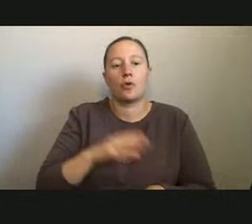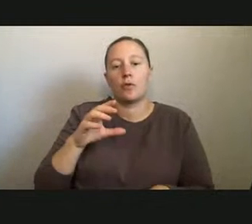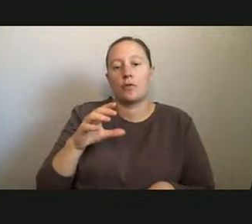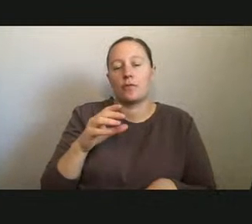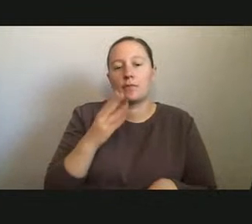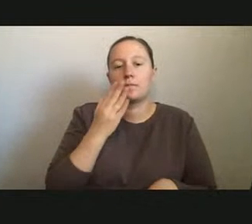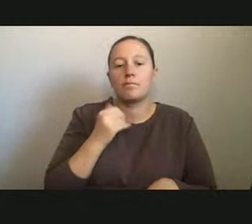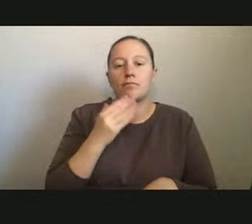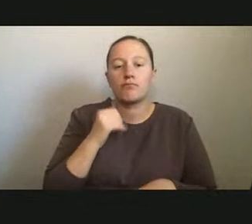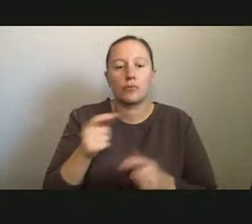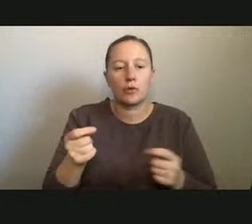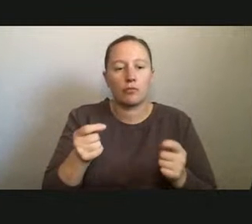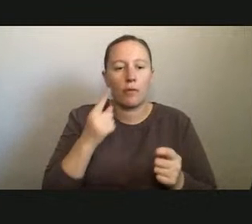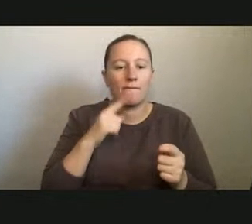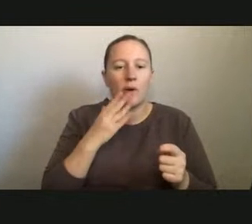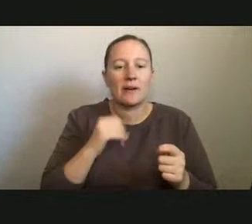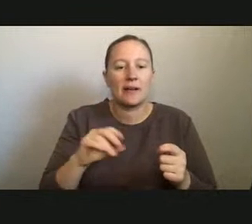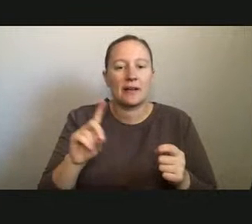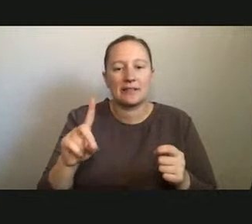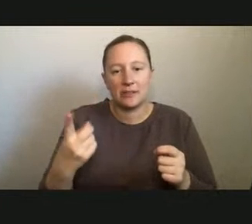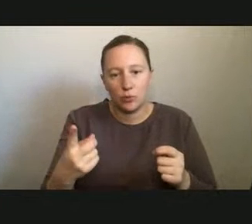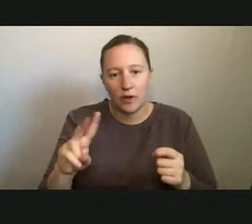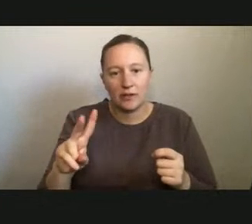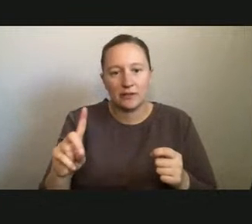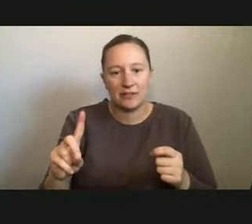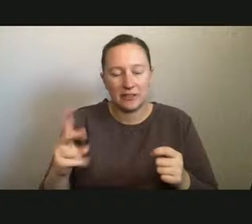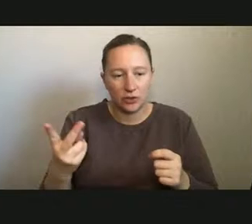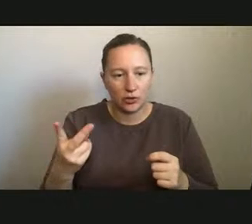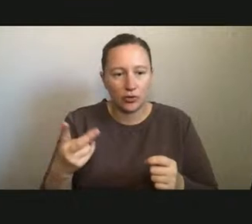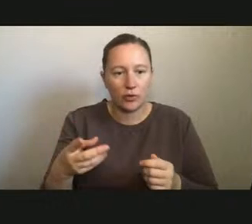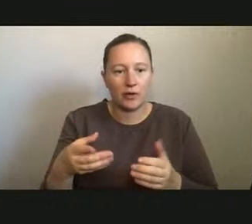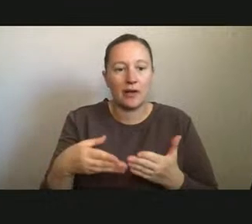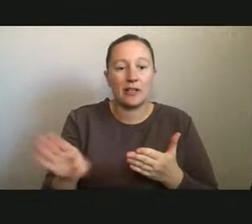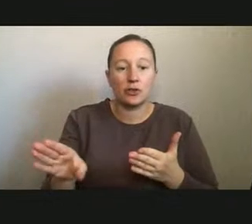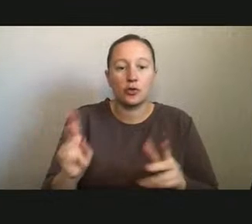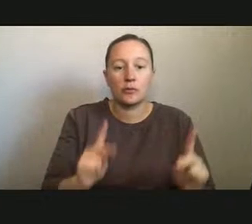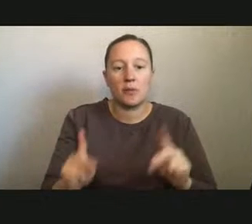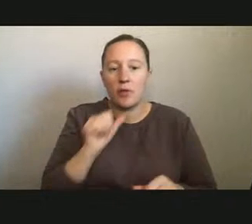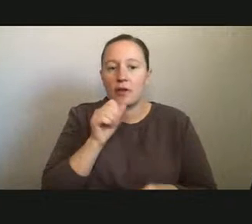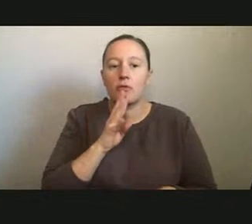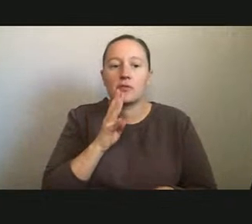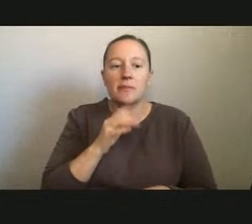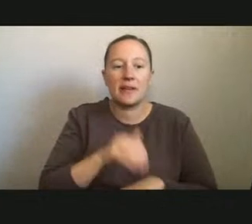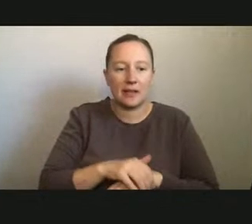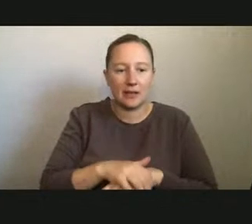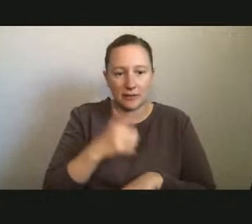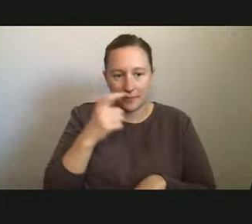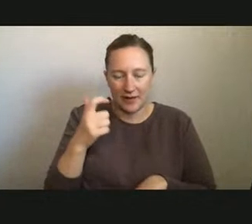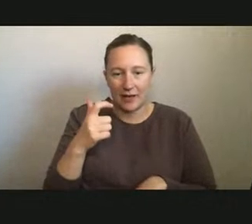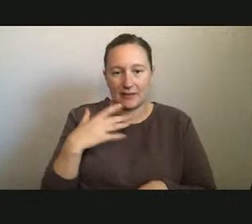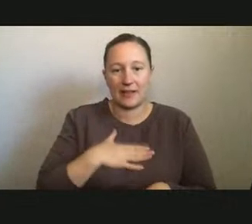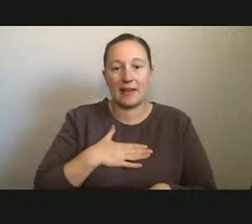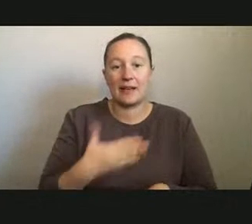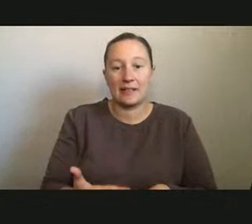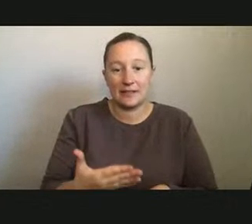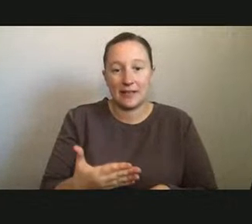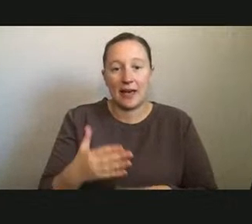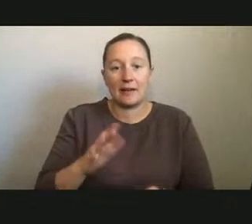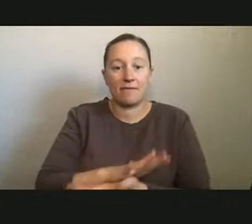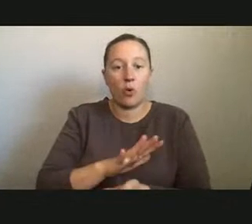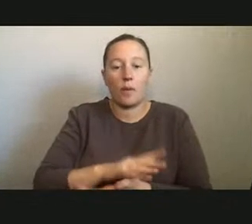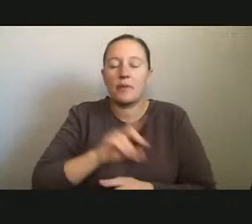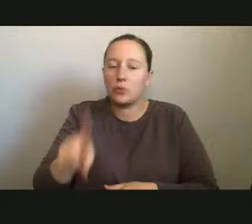diabetic individuals. The study excludes individuals who do not speak English because the consent form is available only in